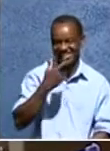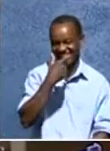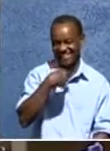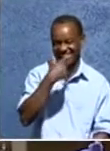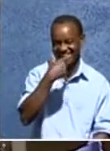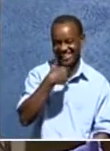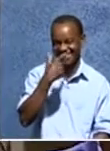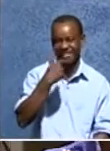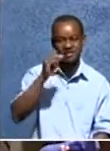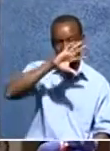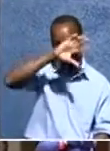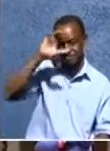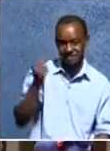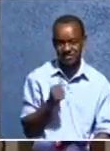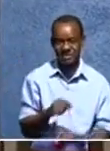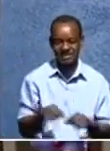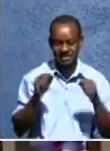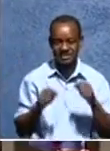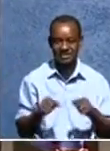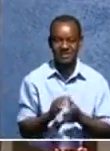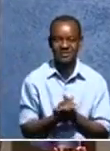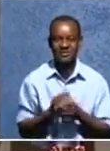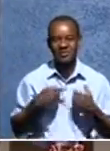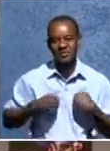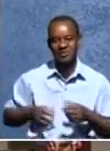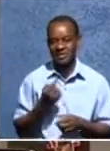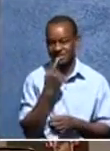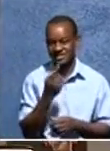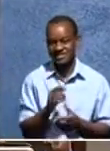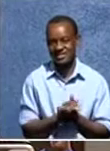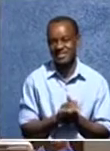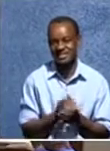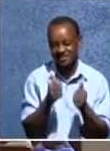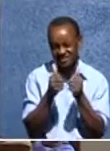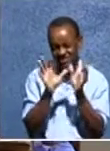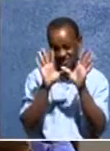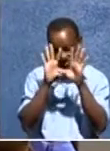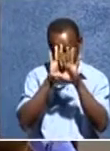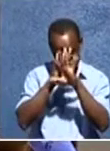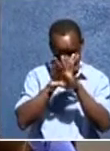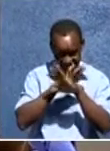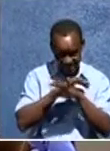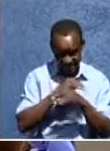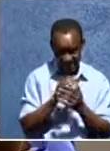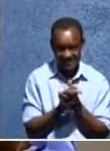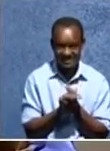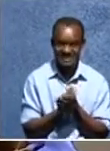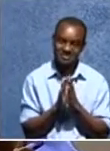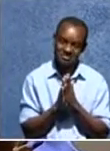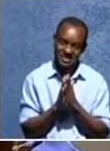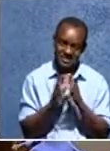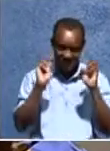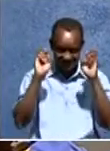Africa. On that note, we greet you, we bid you good night, and remember, as per the theme of the Adventure, Tourism and Travel